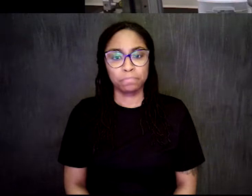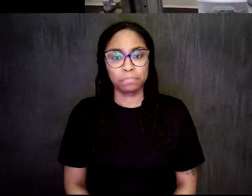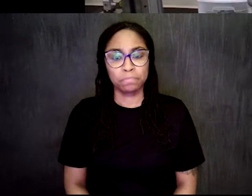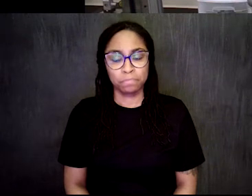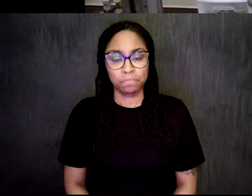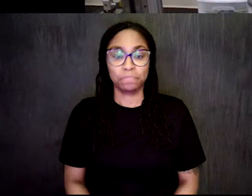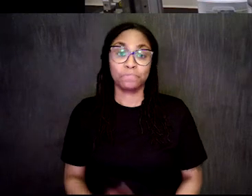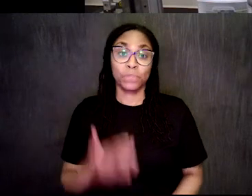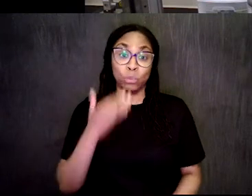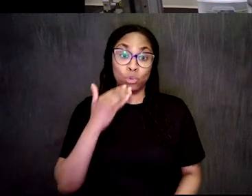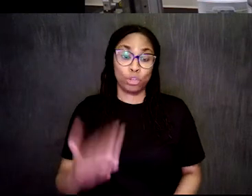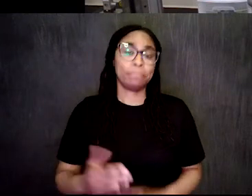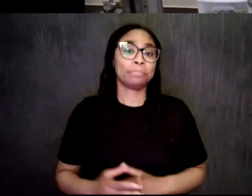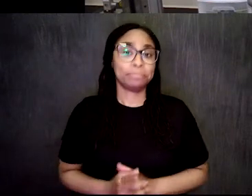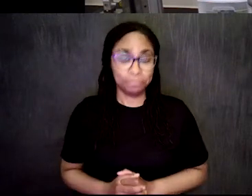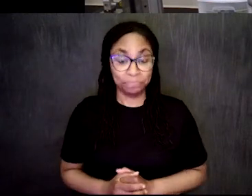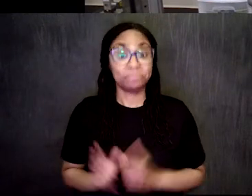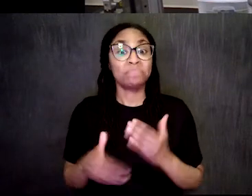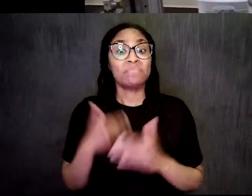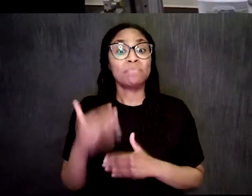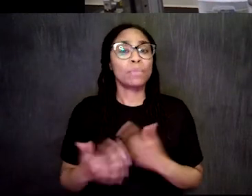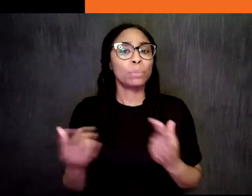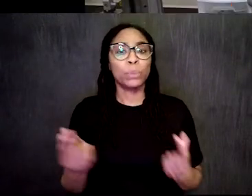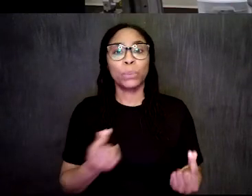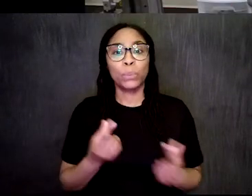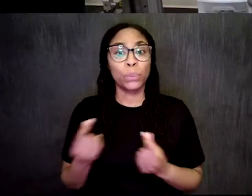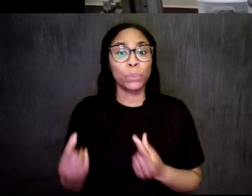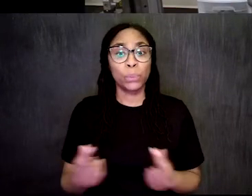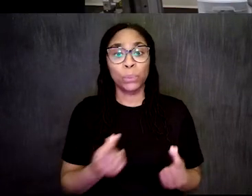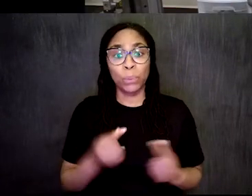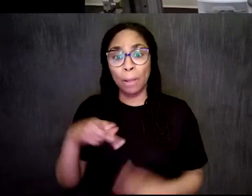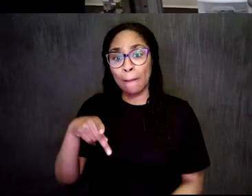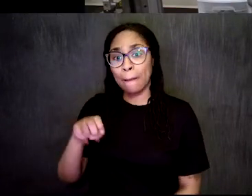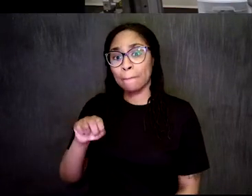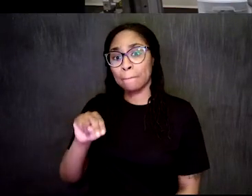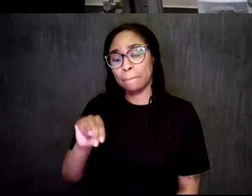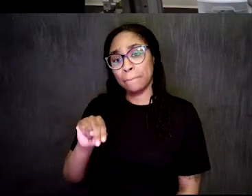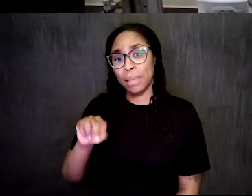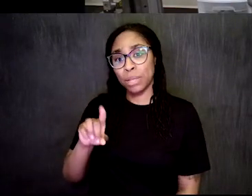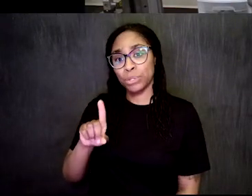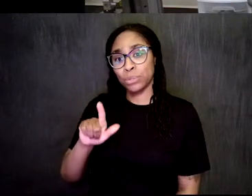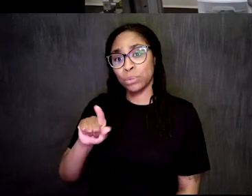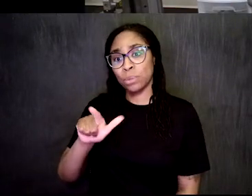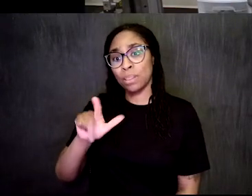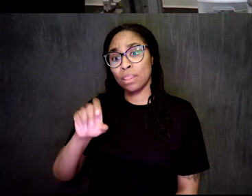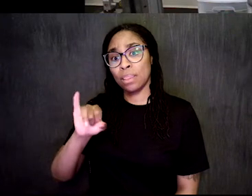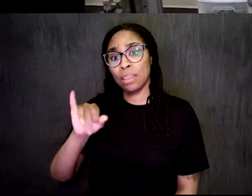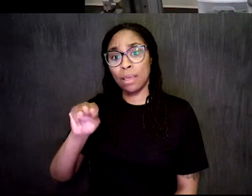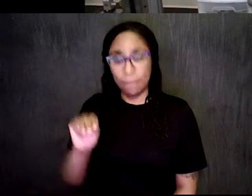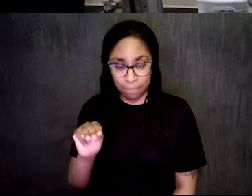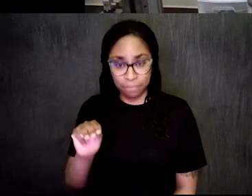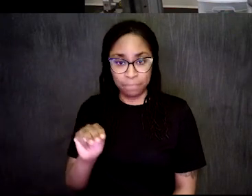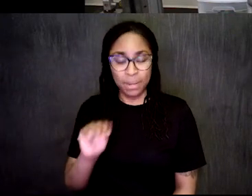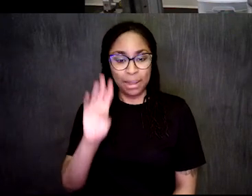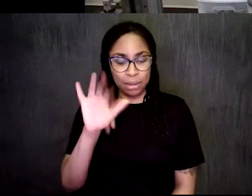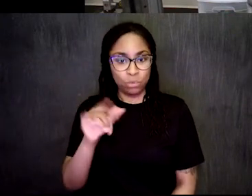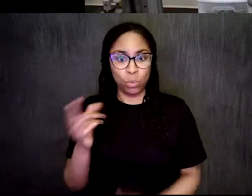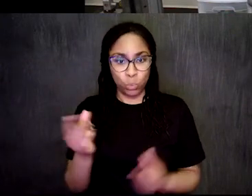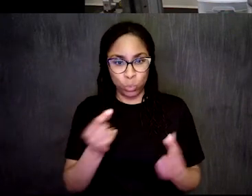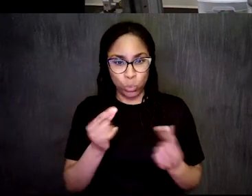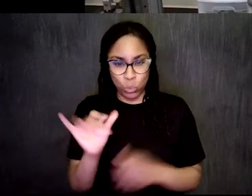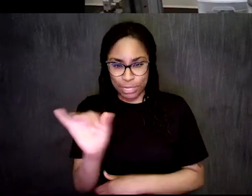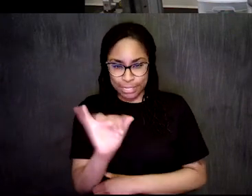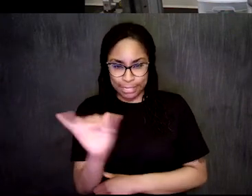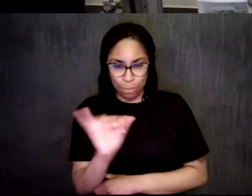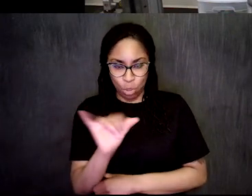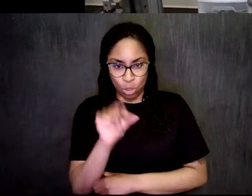Back down and release. Good. All right, the next exercise we're going to do is a pendulum. So for this exercise,